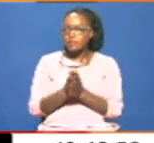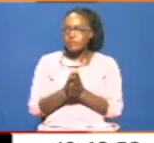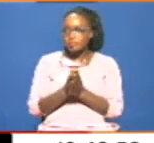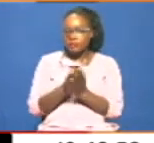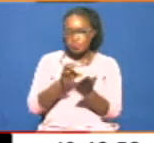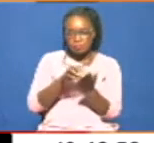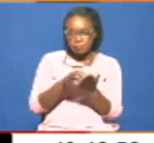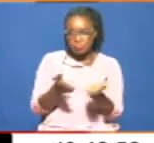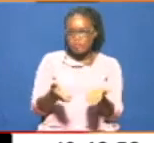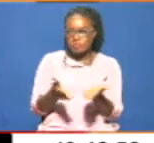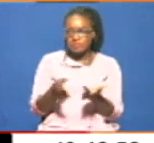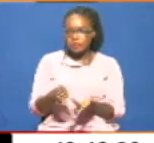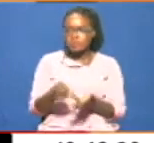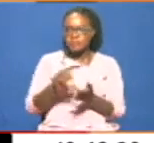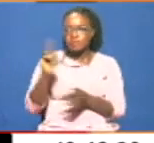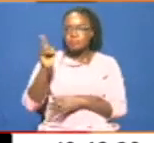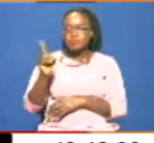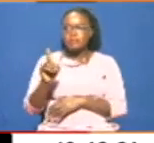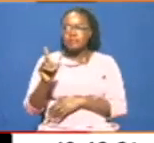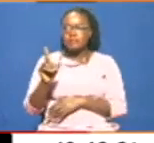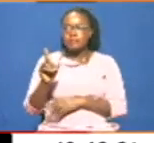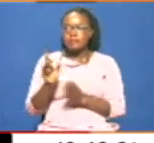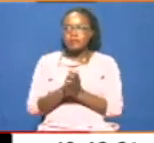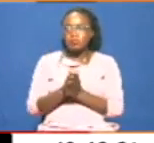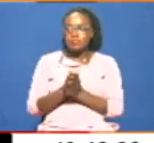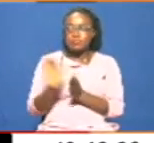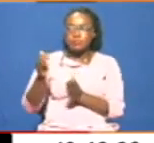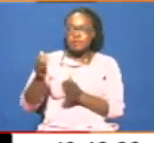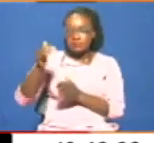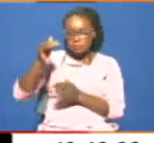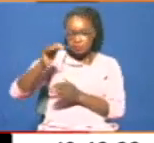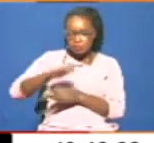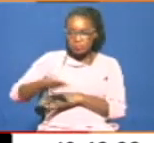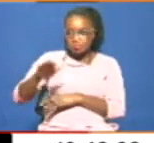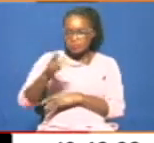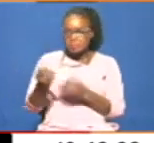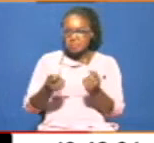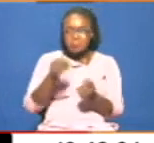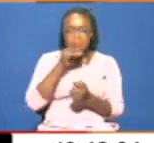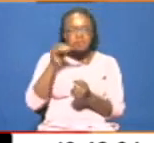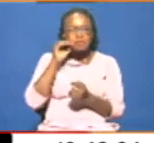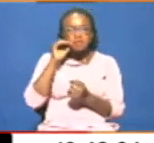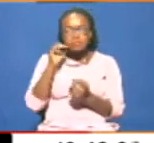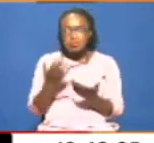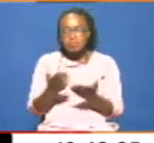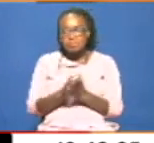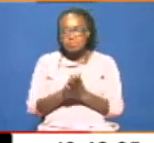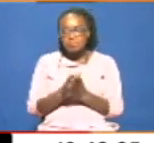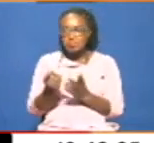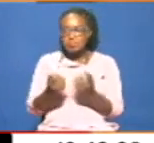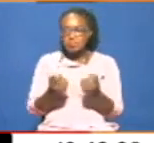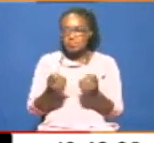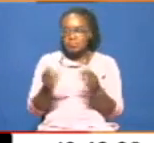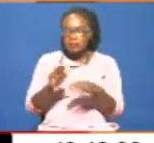in especially in Nairobi and the peri-urban areas, it's small homes, mm-hmm. Very small spaces where you